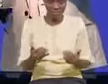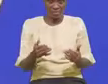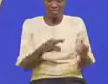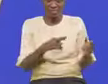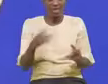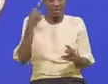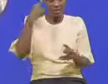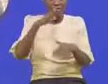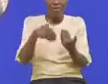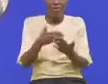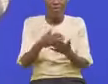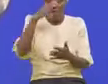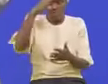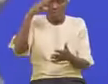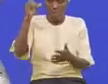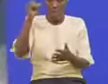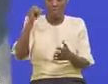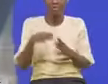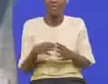Ame nuveve li na amewo katã.